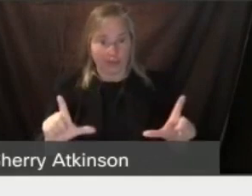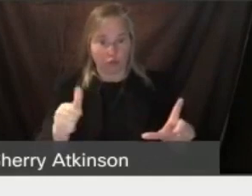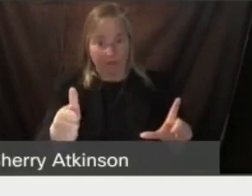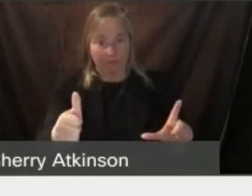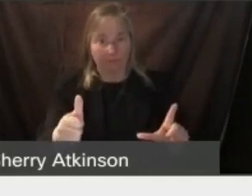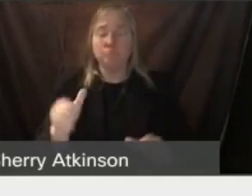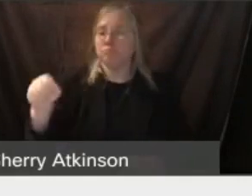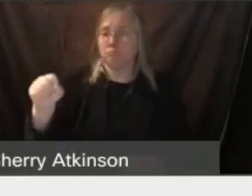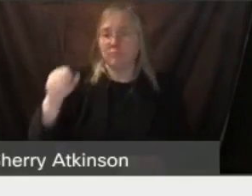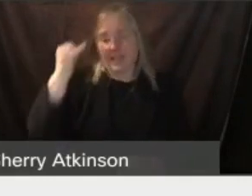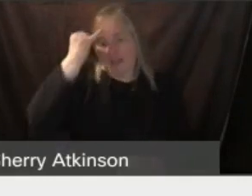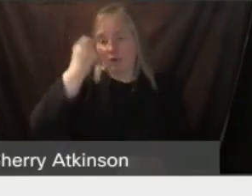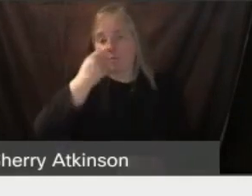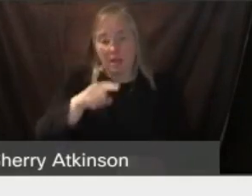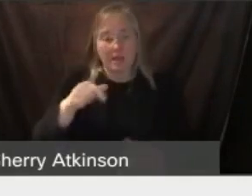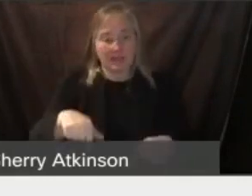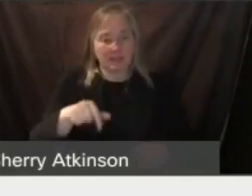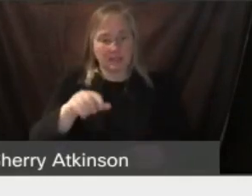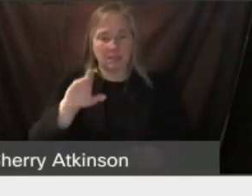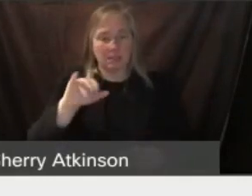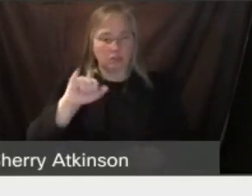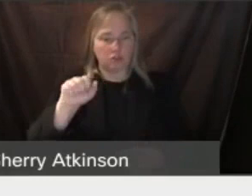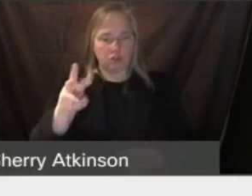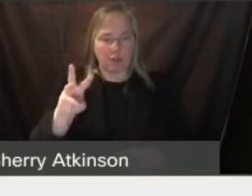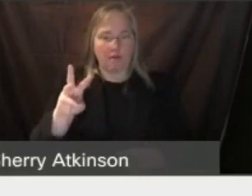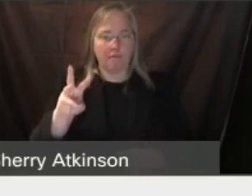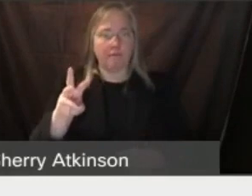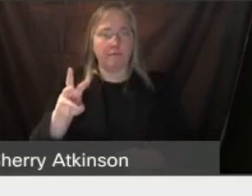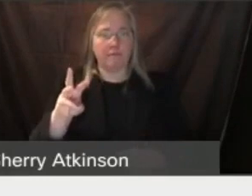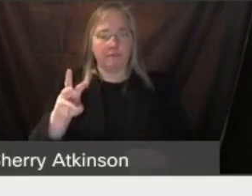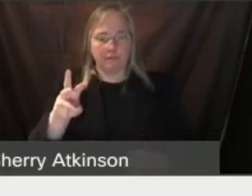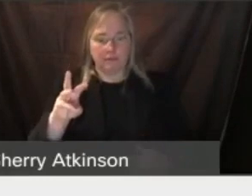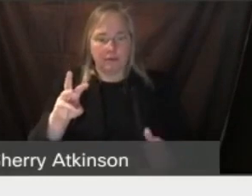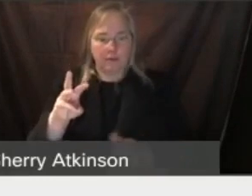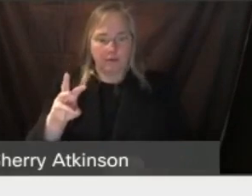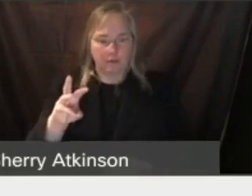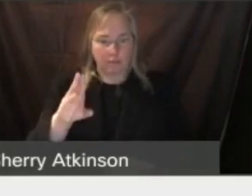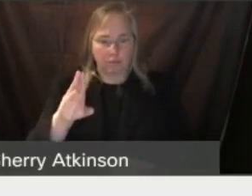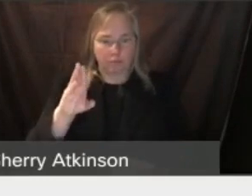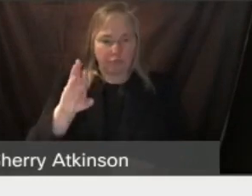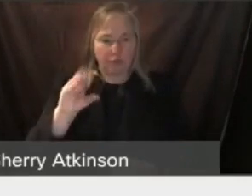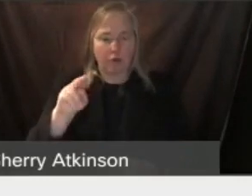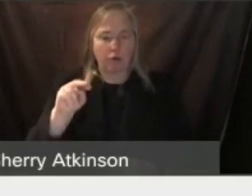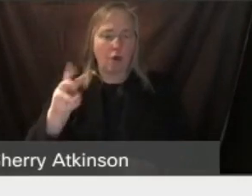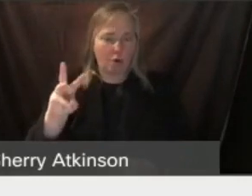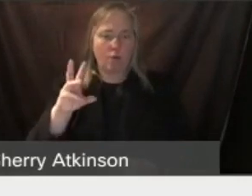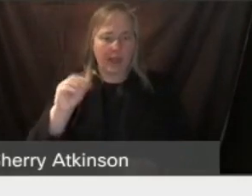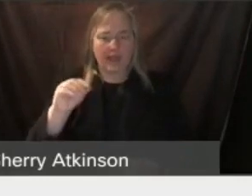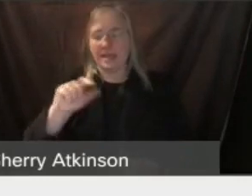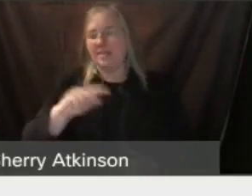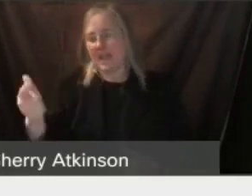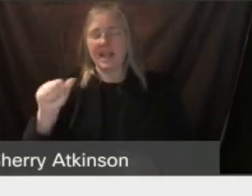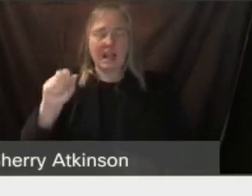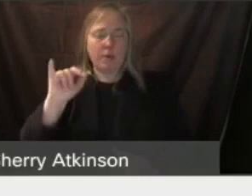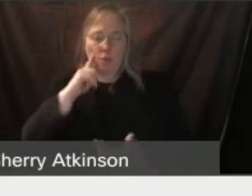Yes, if you don't mind. This is Jeff Browno. I'm going to start, and then Amy's going to talk a bit about the general plan also.